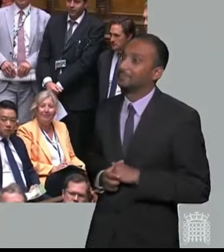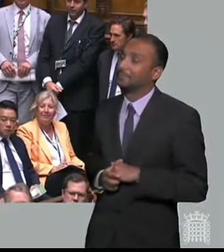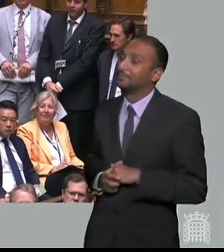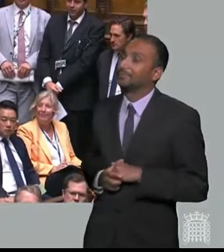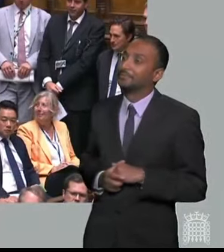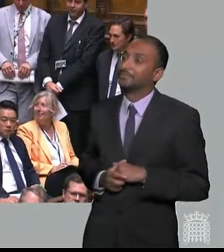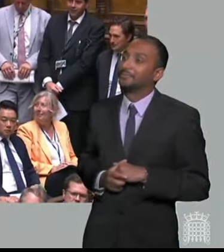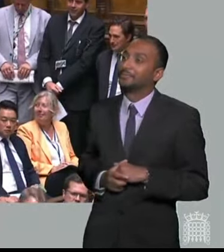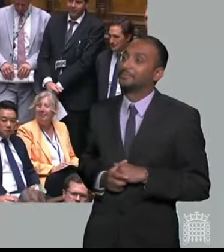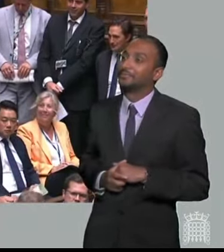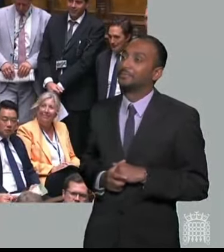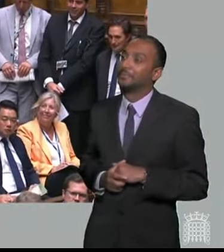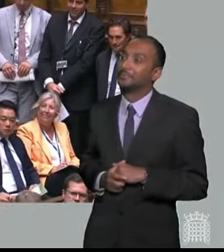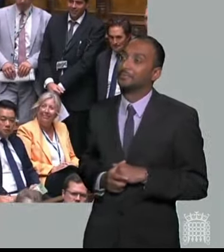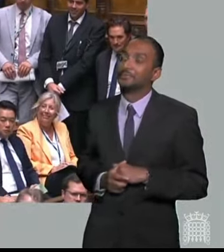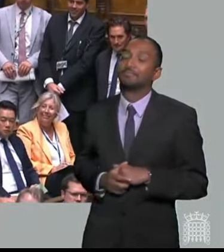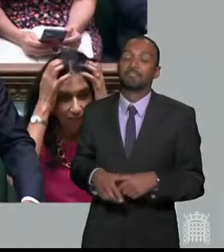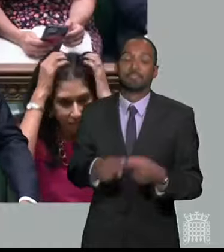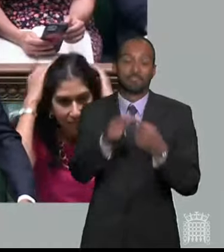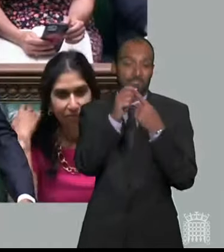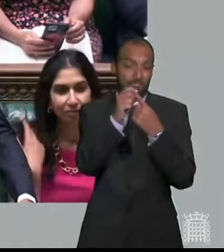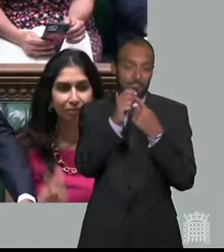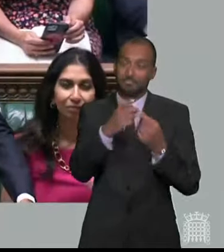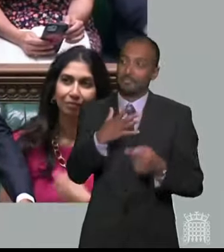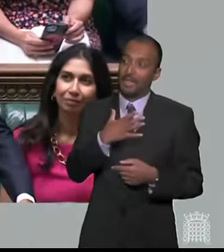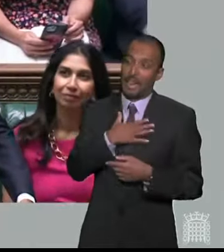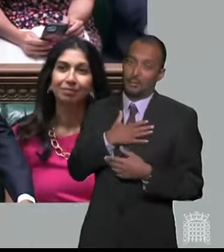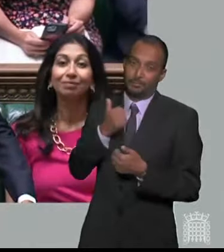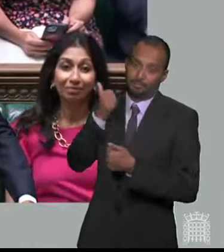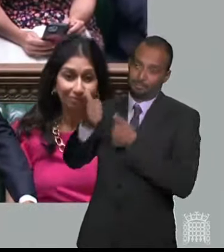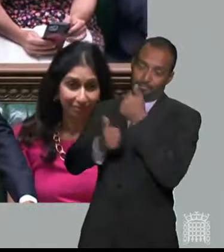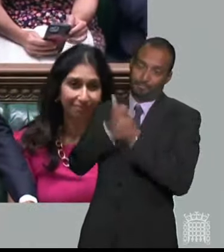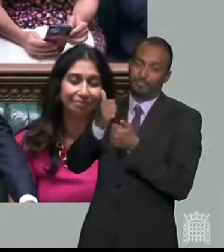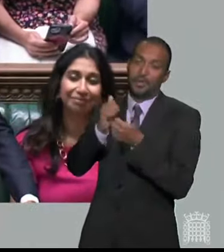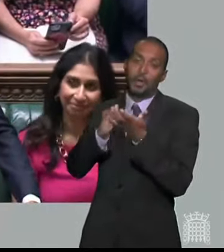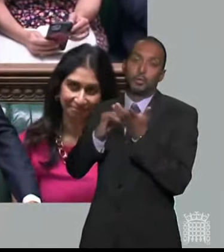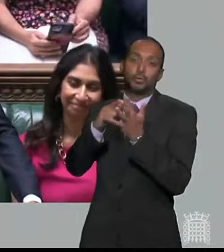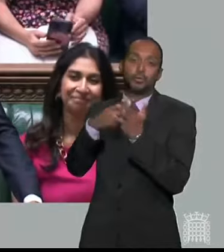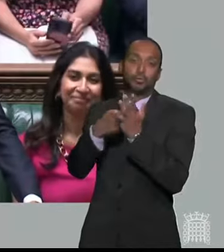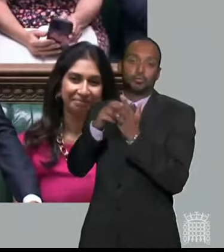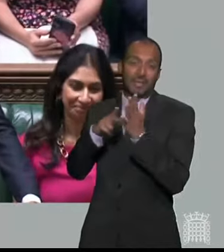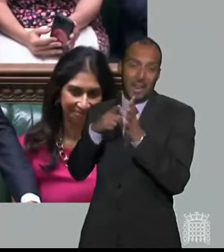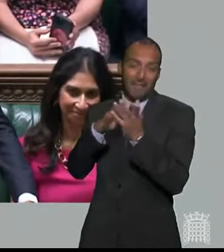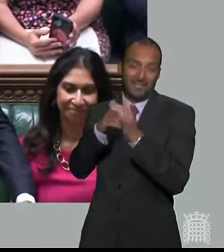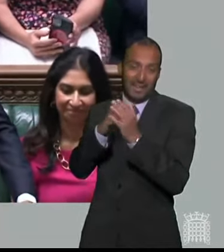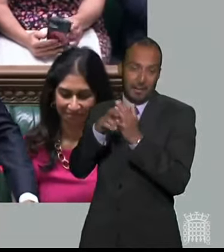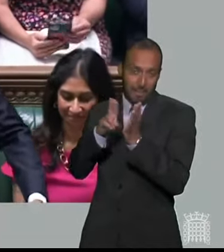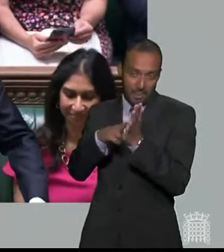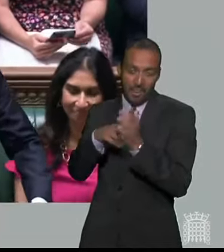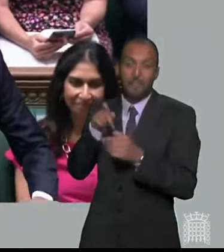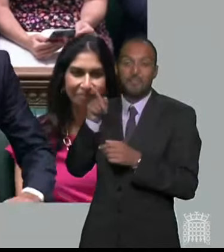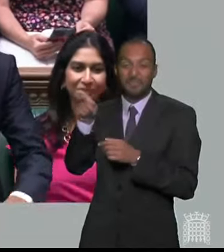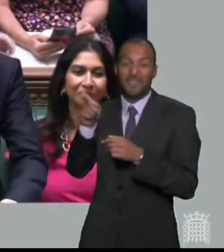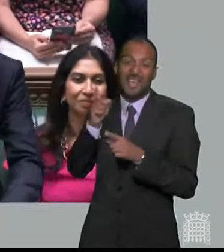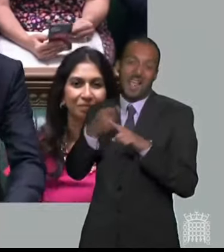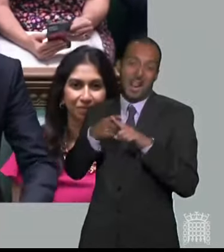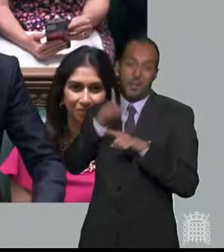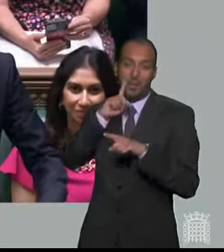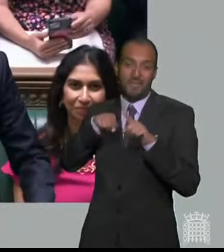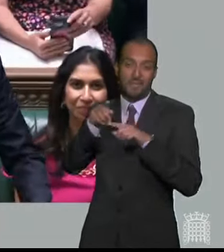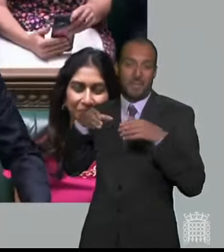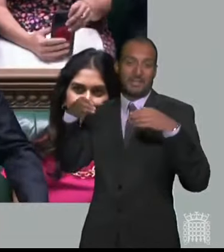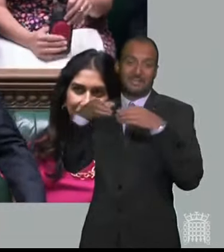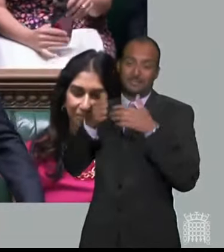Mr. Speaker, I'd like to start by congratulating Serena Wiegman and the Lionesses for their fantastic performance at the World Cup. We are